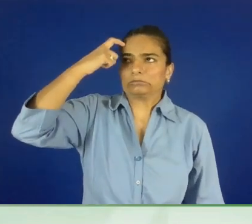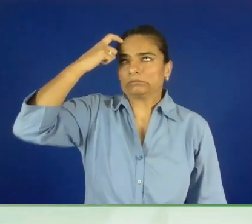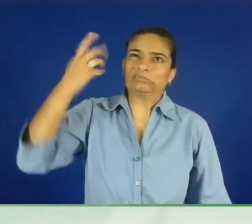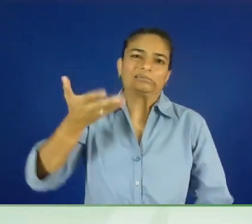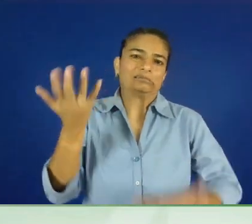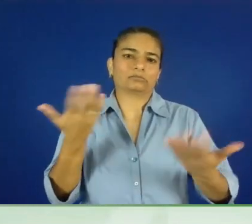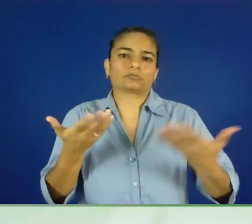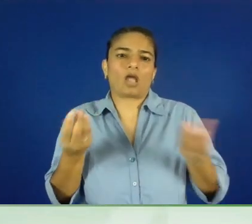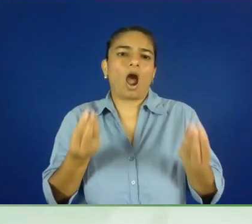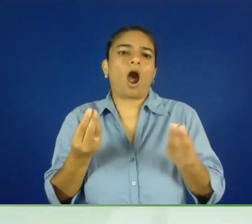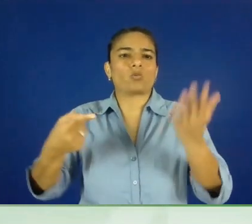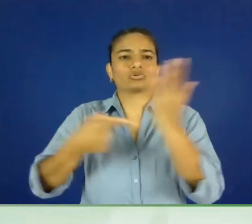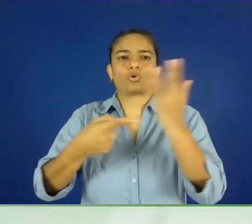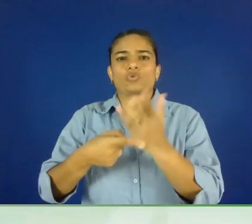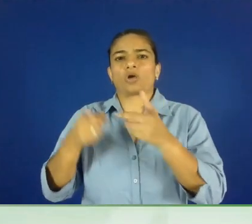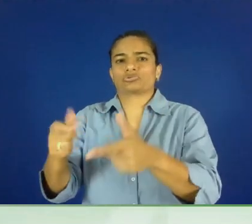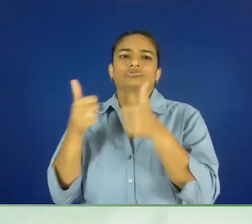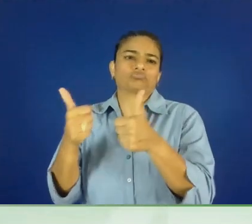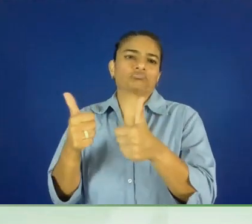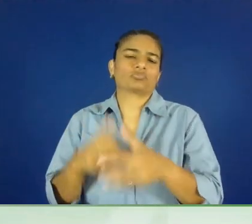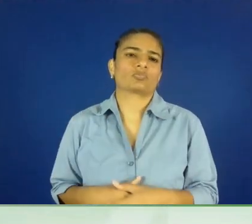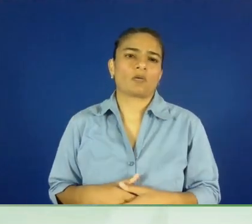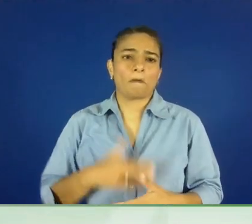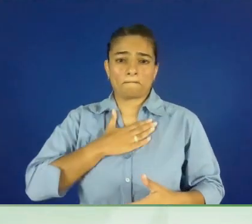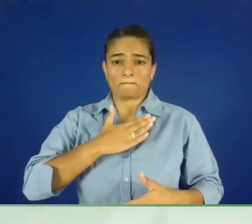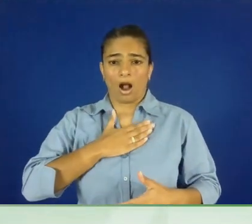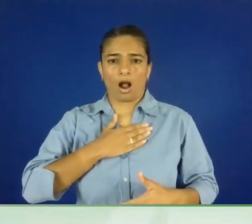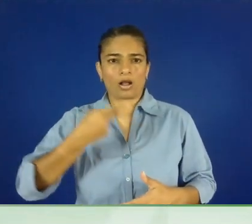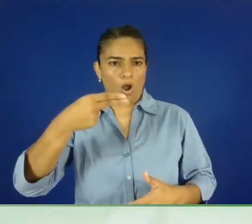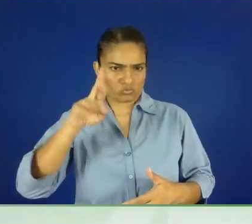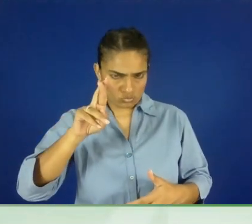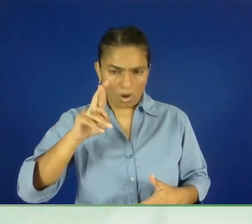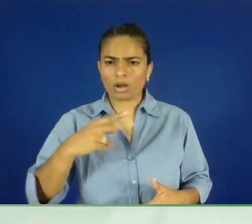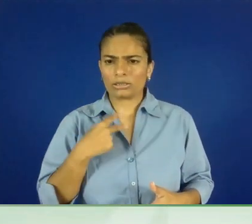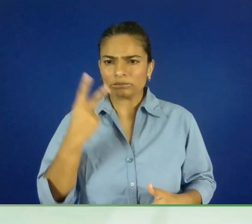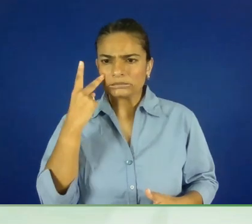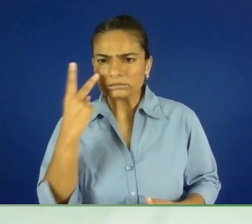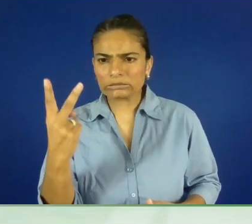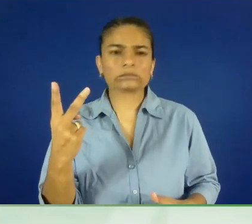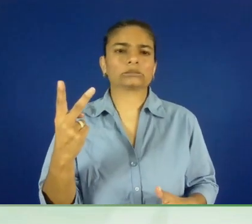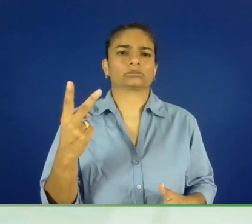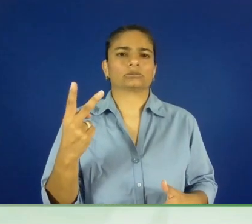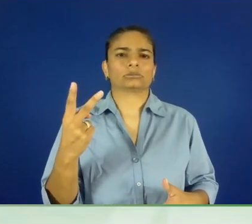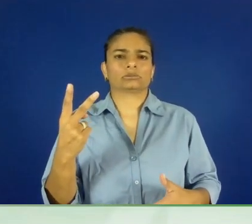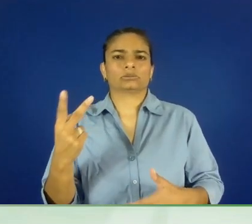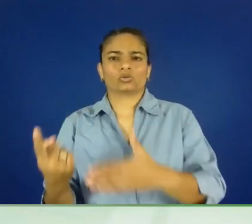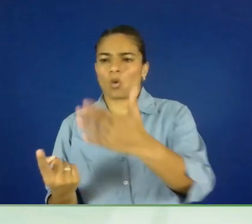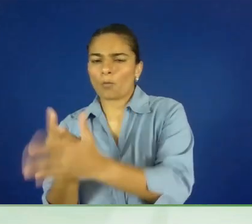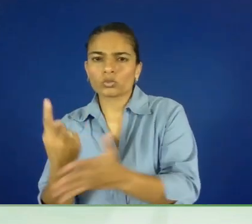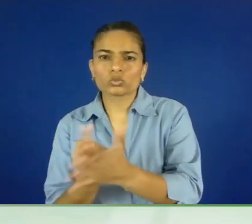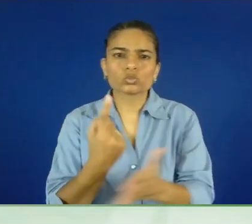HR. But I do see that there's a real opportunity. Okay, let's go beyond HR. I know, but it's that's not just the HR departments. Well, but we haven't been able to talk